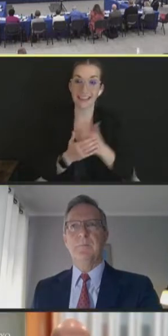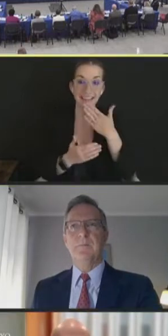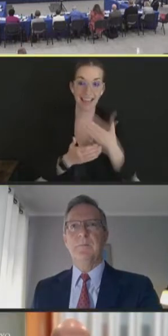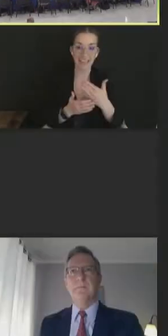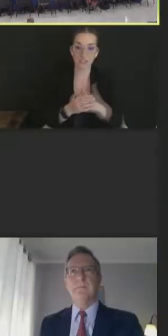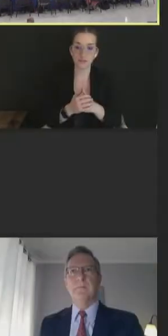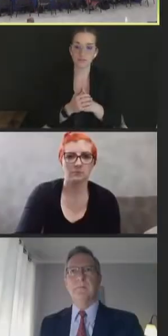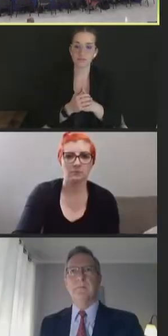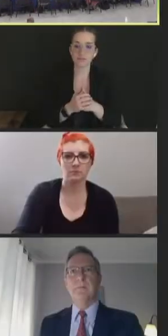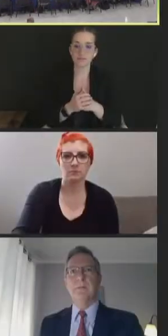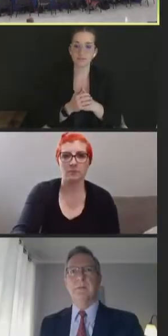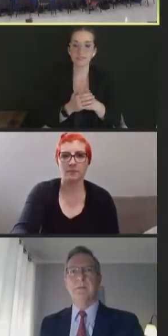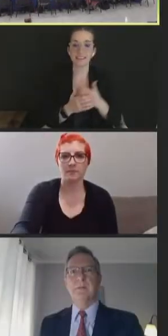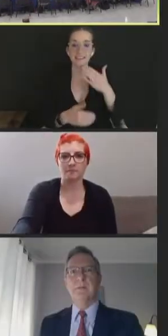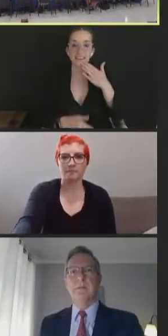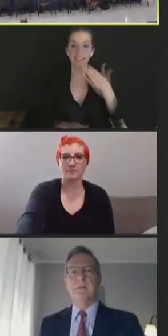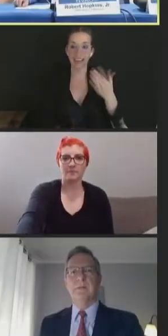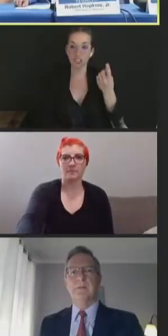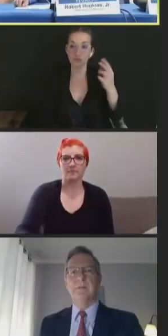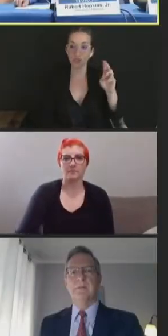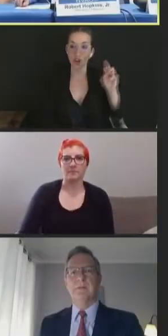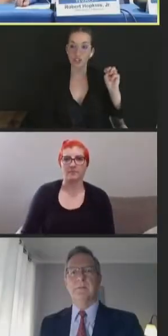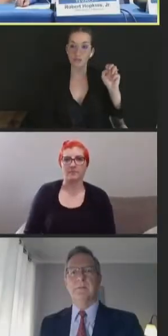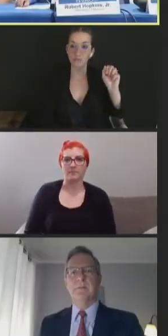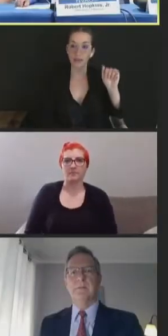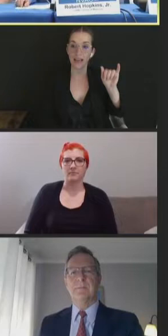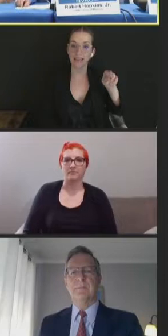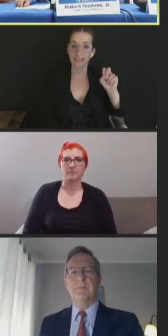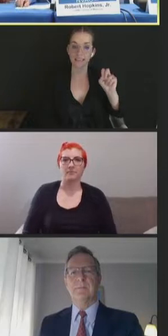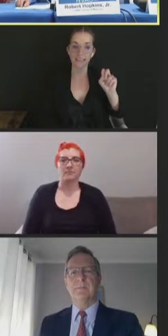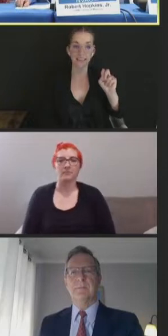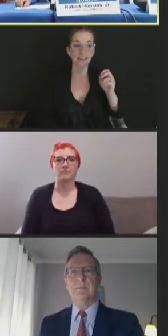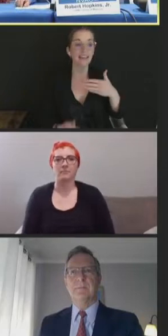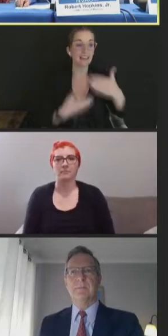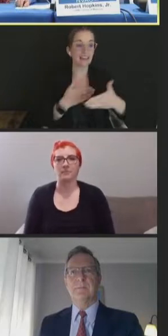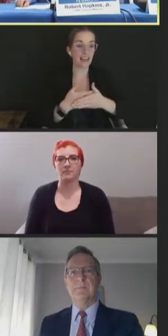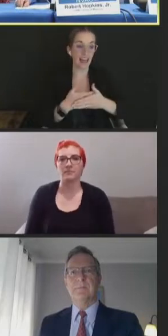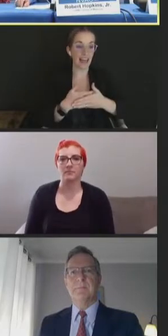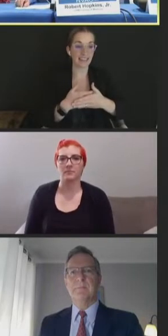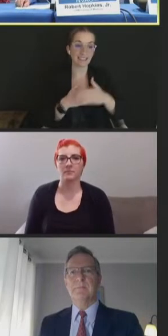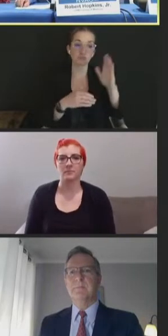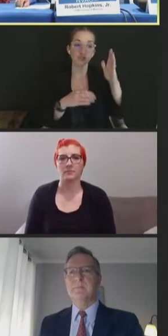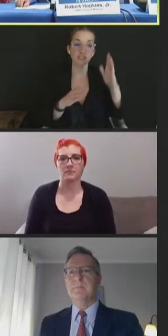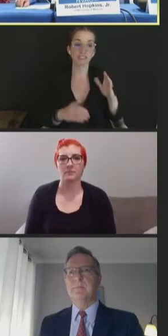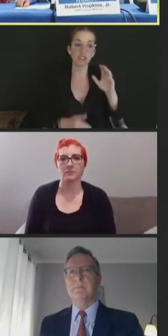Thank you, Dr. Main. Our next presenter is Dr. Greg Poland from the Mayo Clinic.